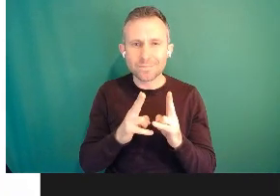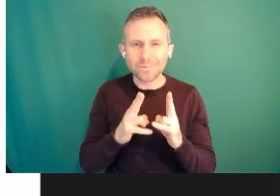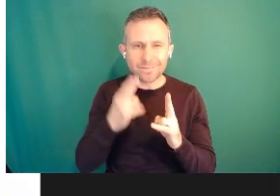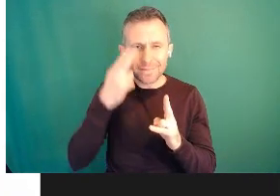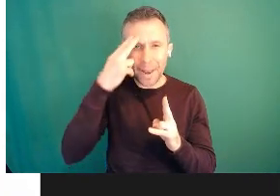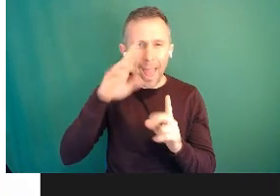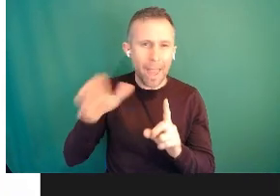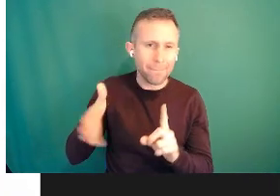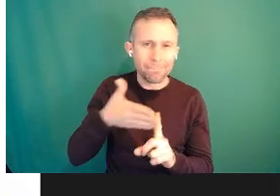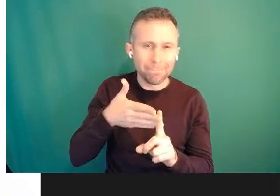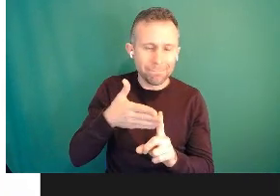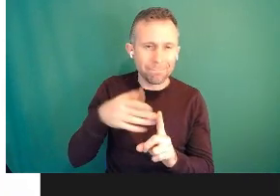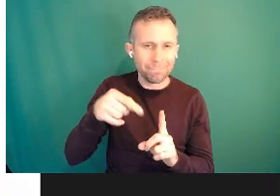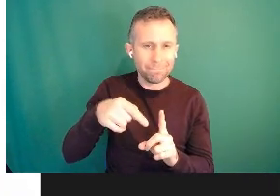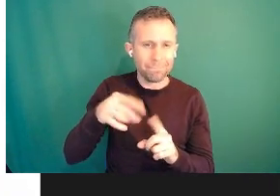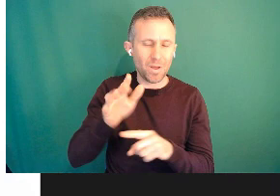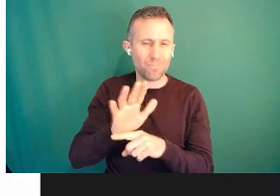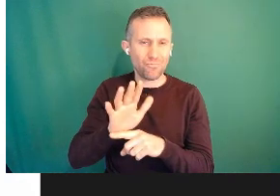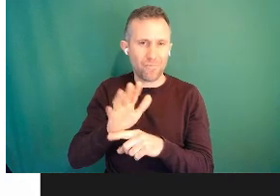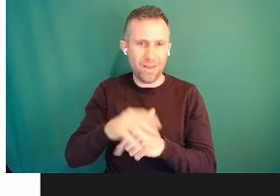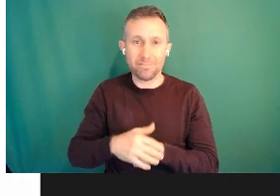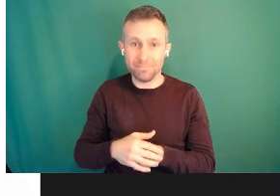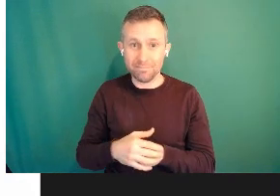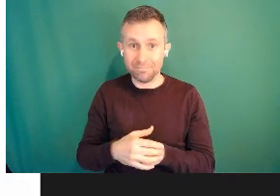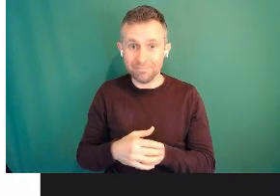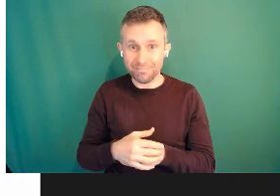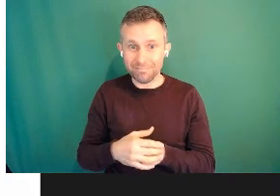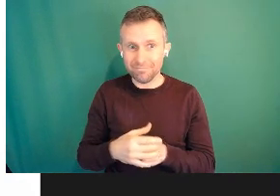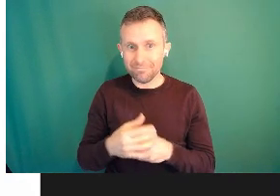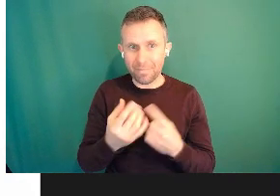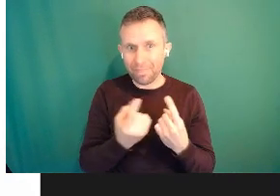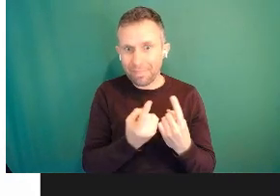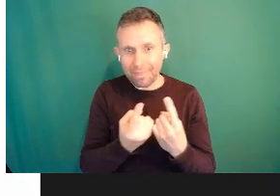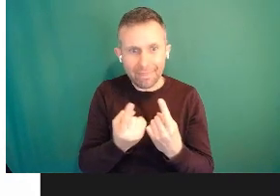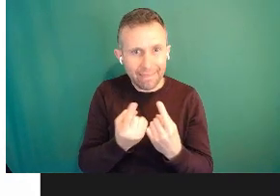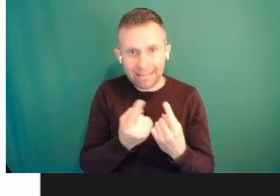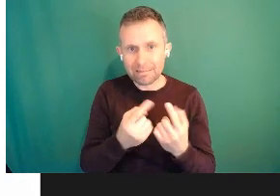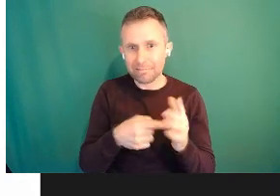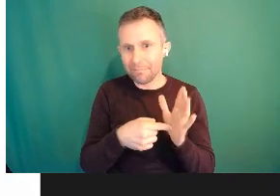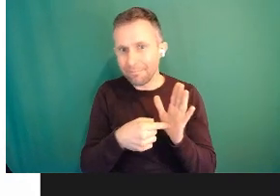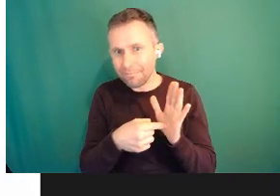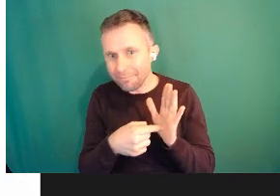But we will try focus on the history. Does that sound okay?